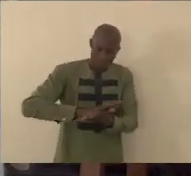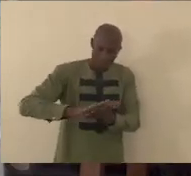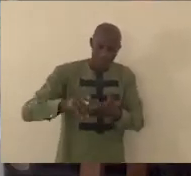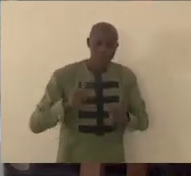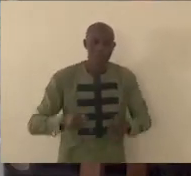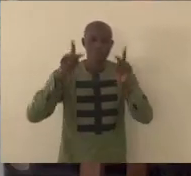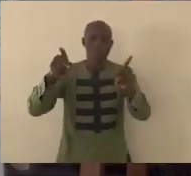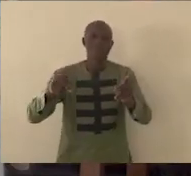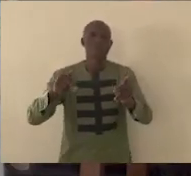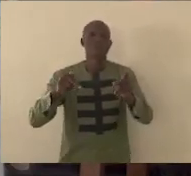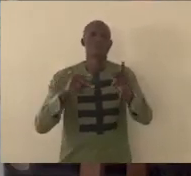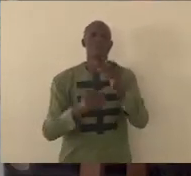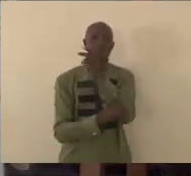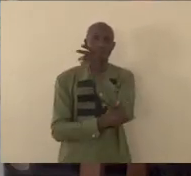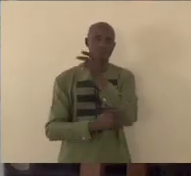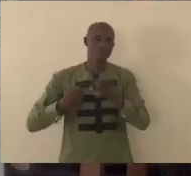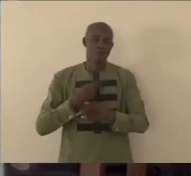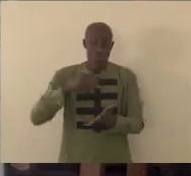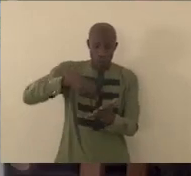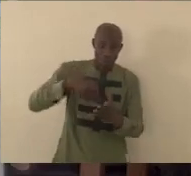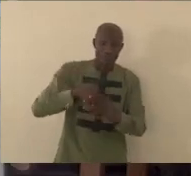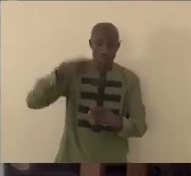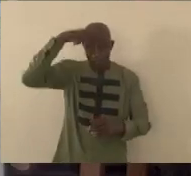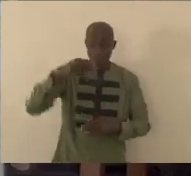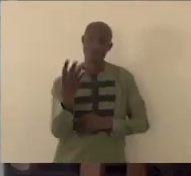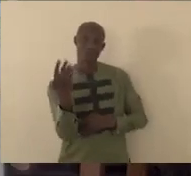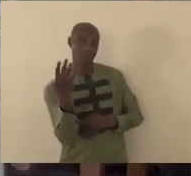Righteousness exalts a nation. We read in Proverbs